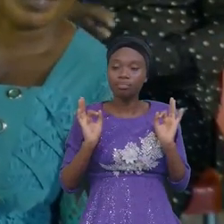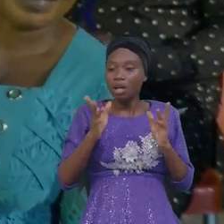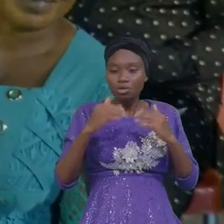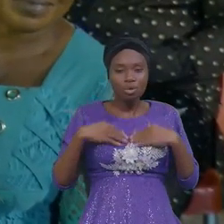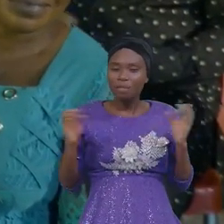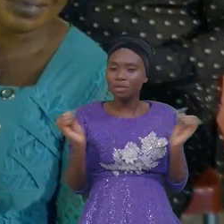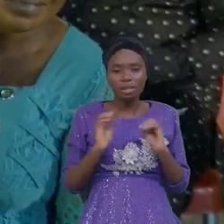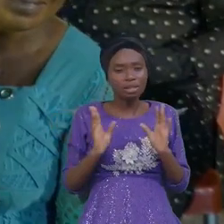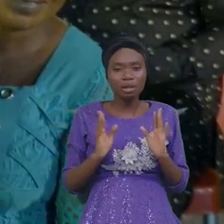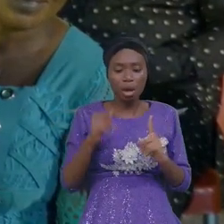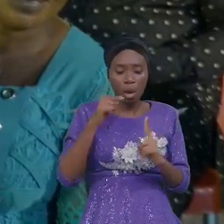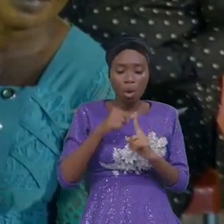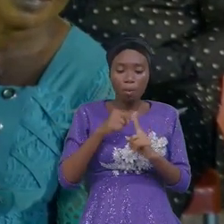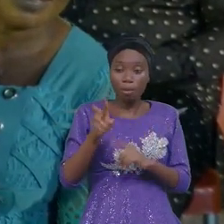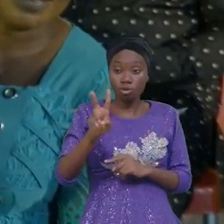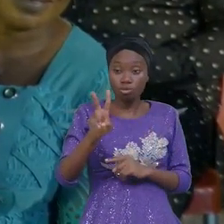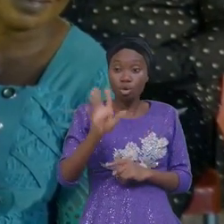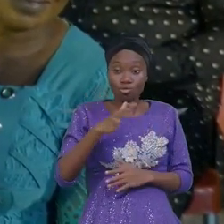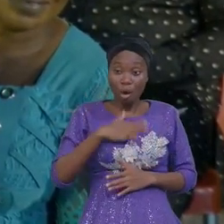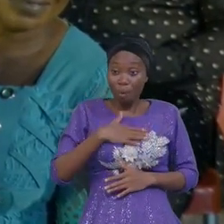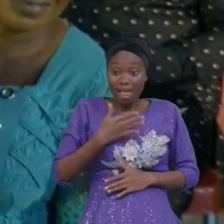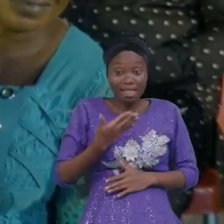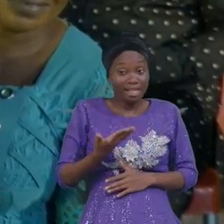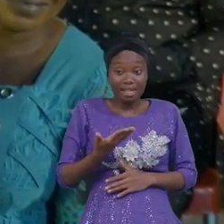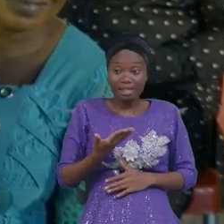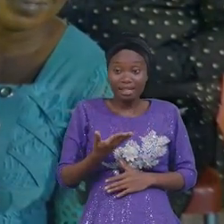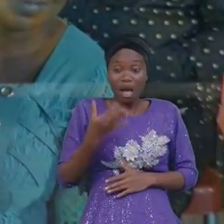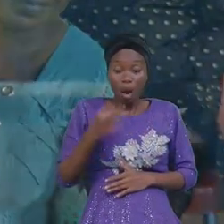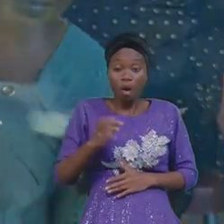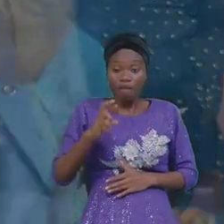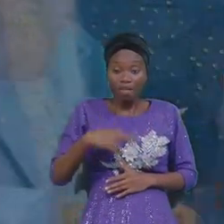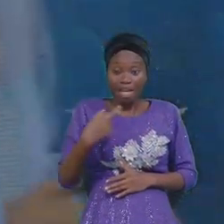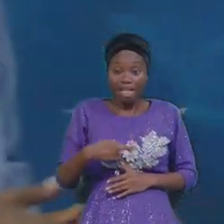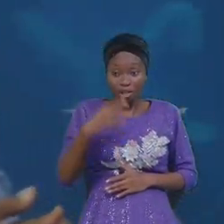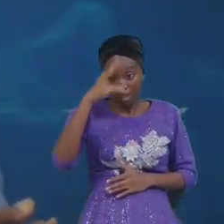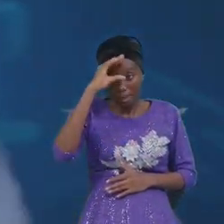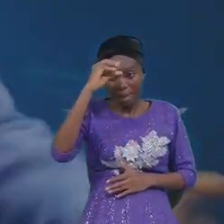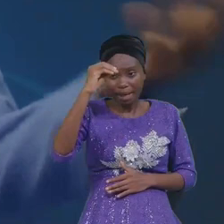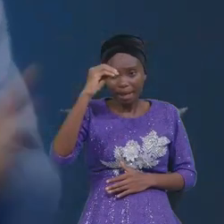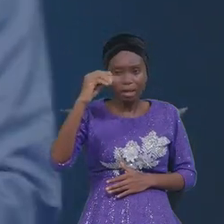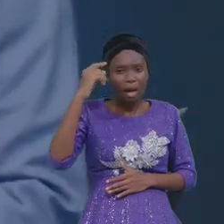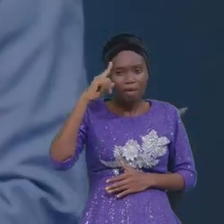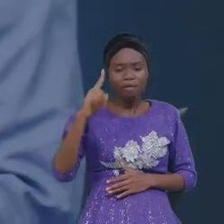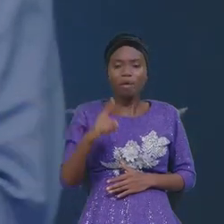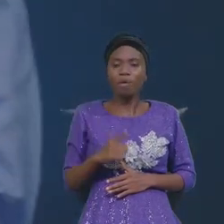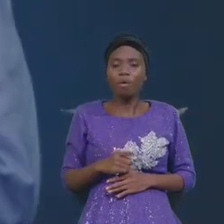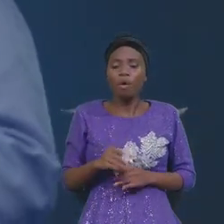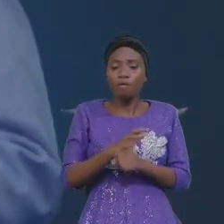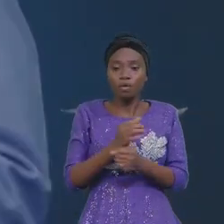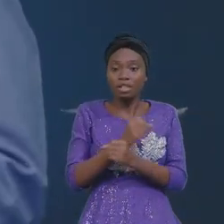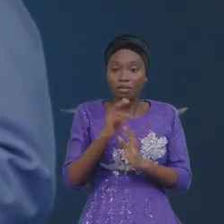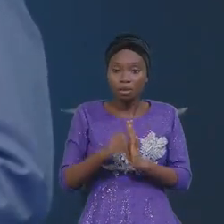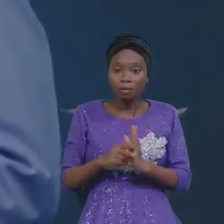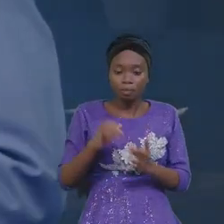Point number two, the unwillingness of religious men for free salvation. Number three,